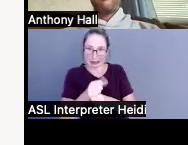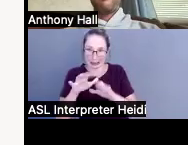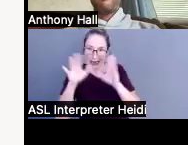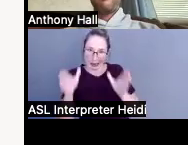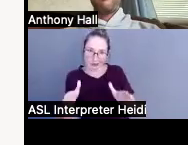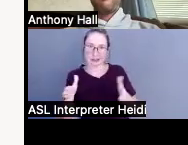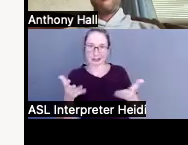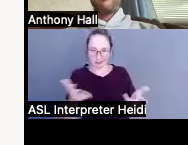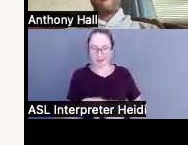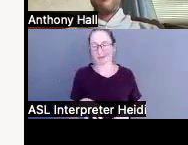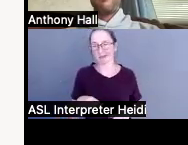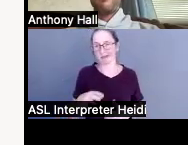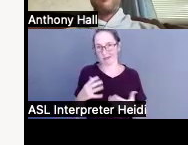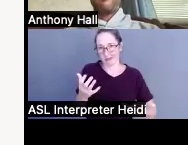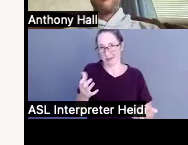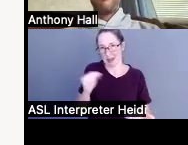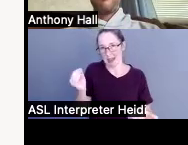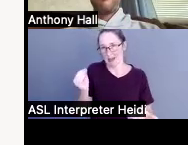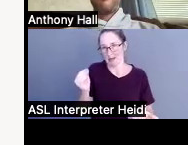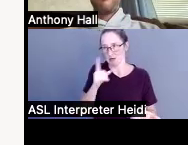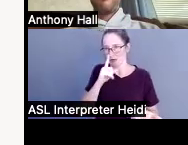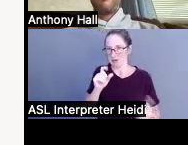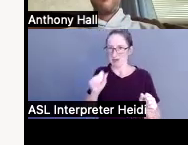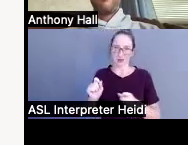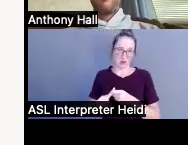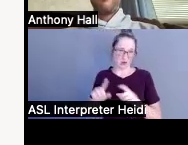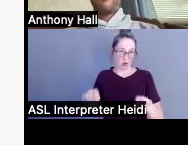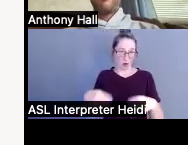getting housing, and then being able to offer